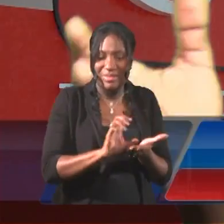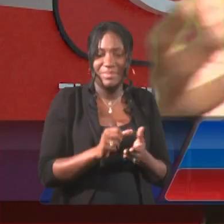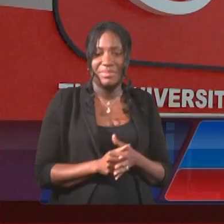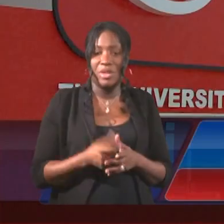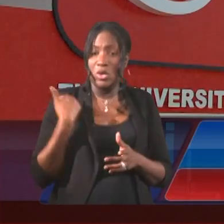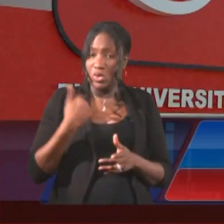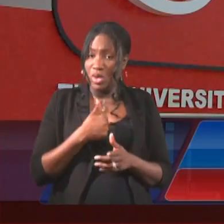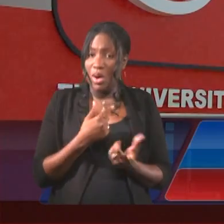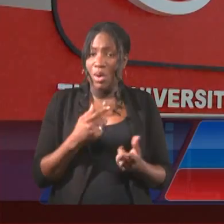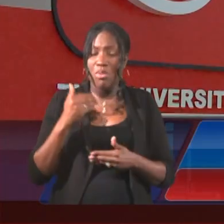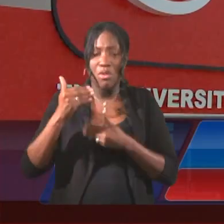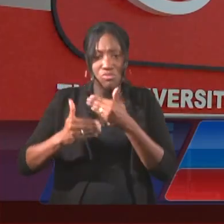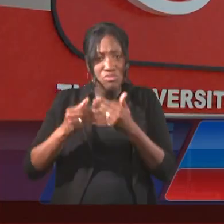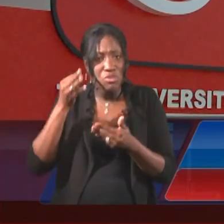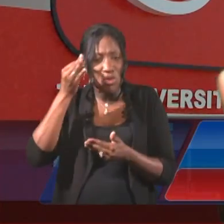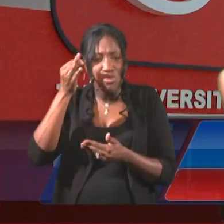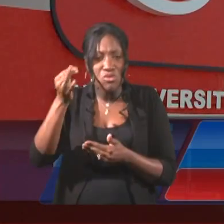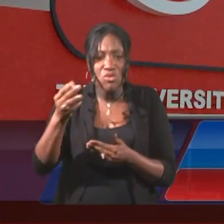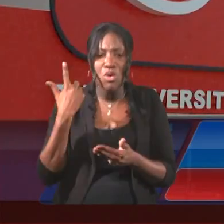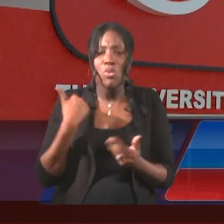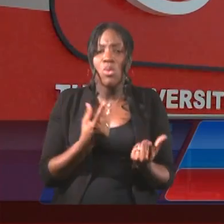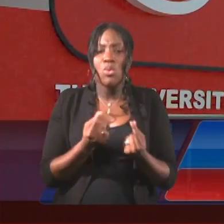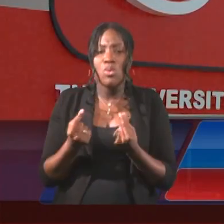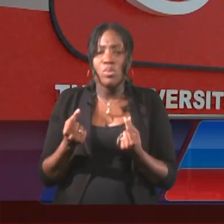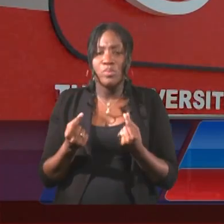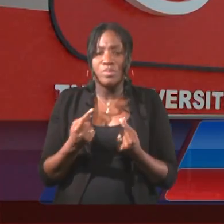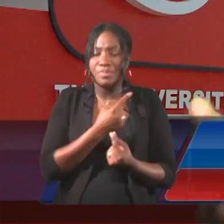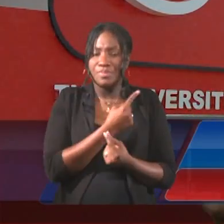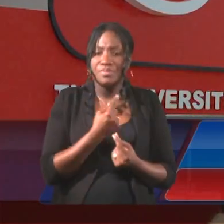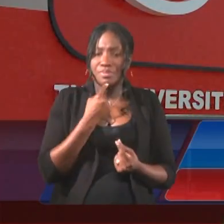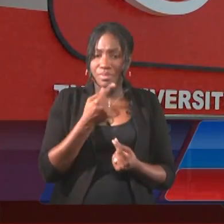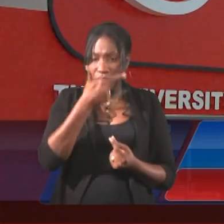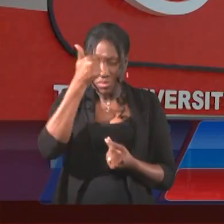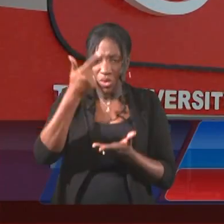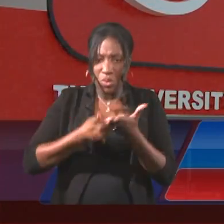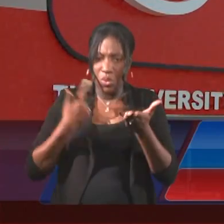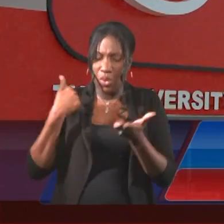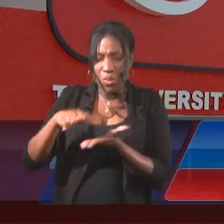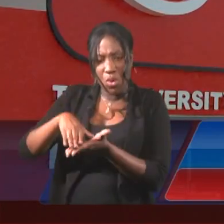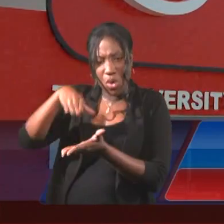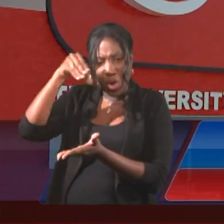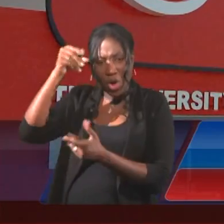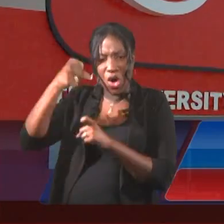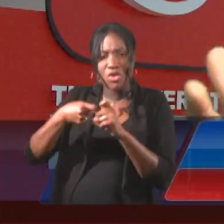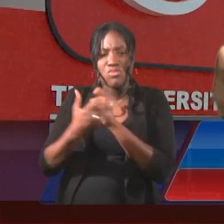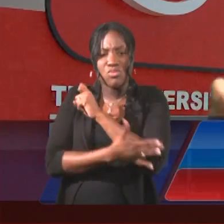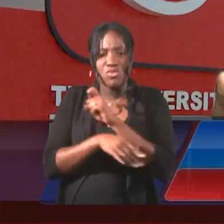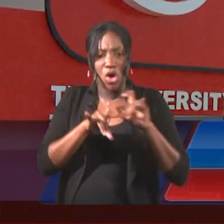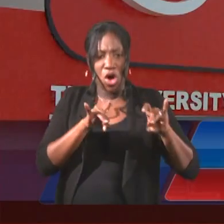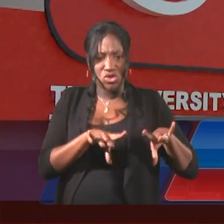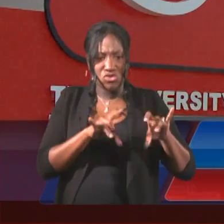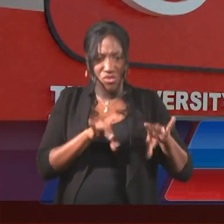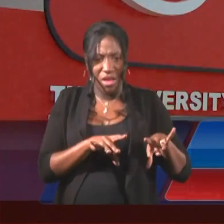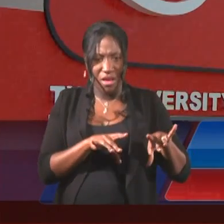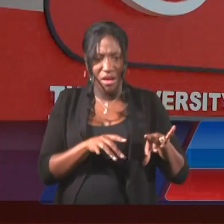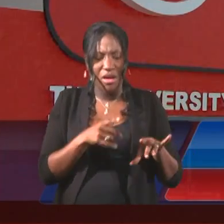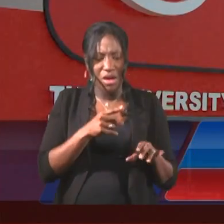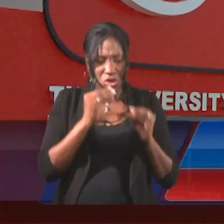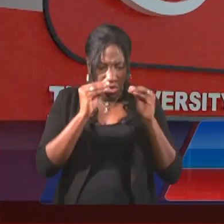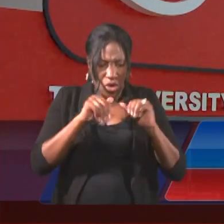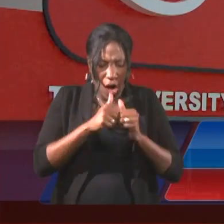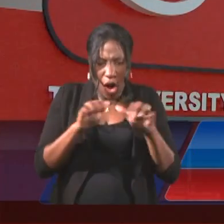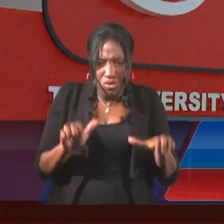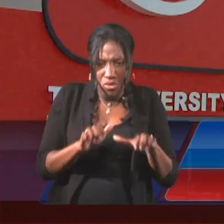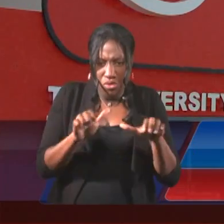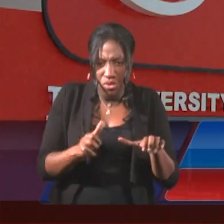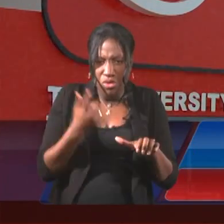steps, and based on our learnings here and what we could possibly apply, because the learnings that we've seen in Australia come from a practical standpoint. We've learned and